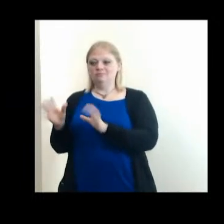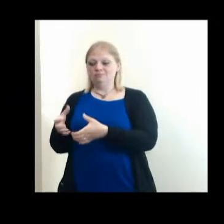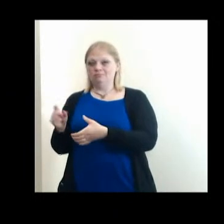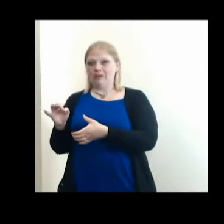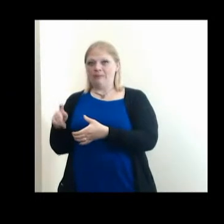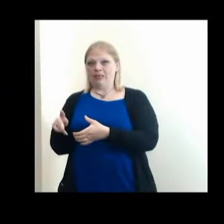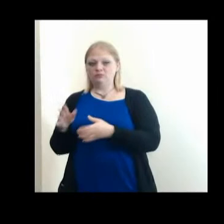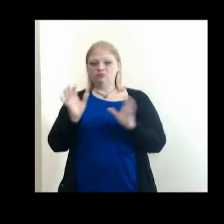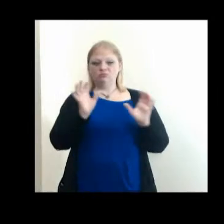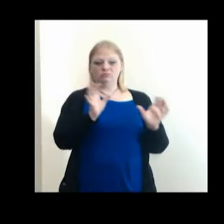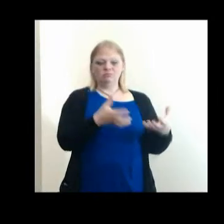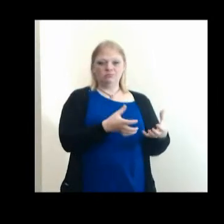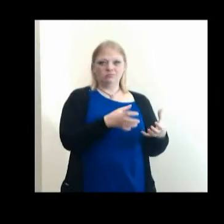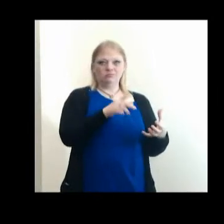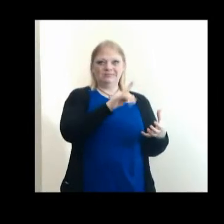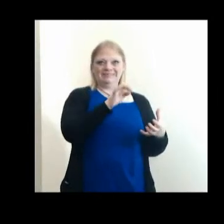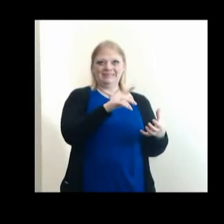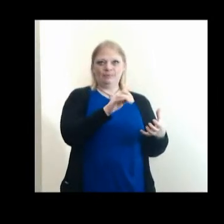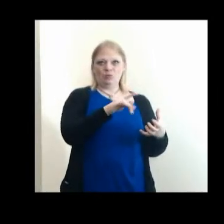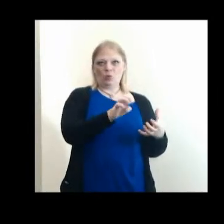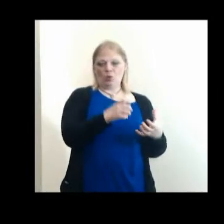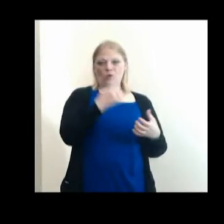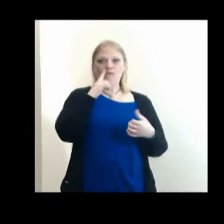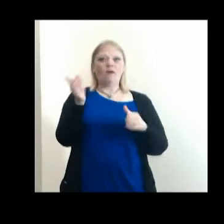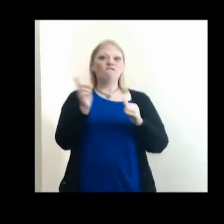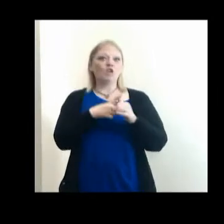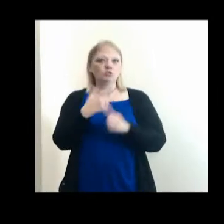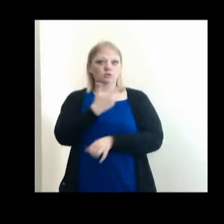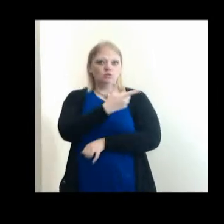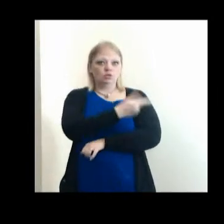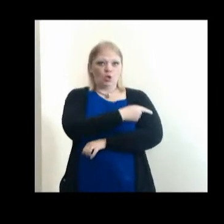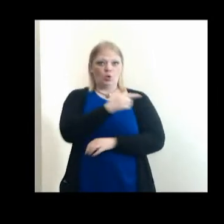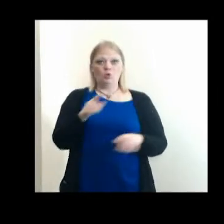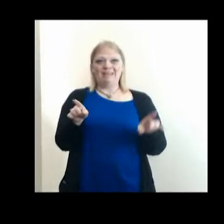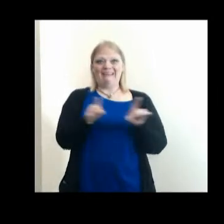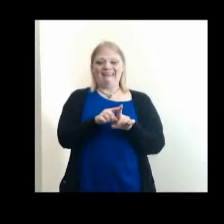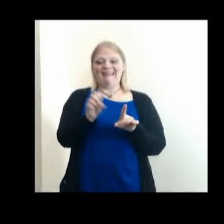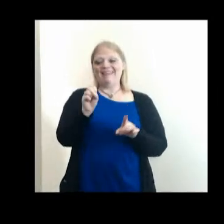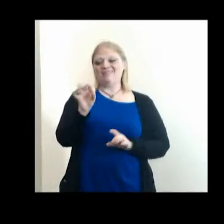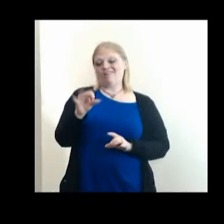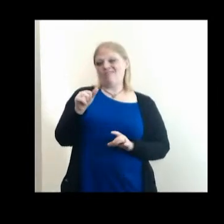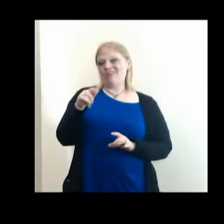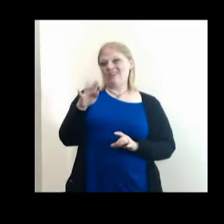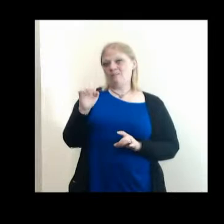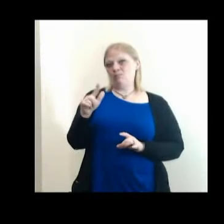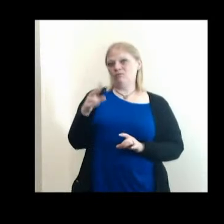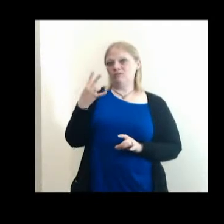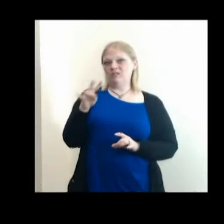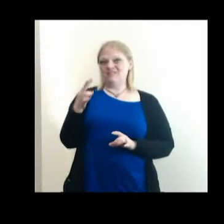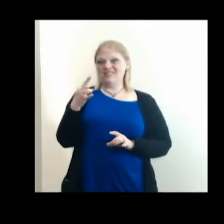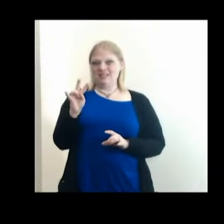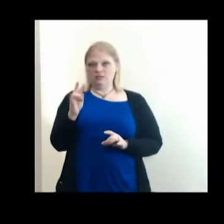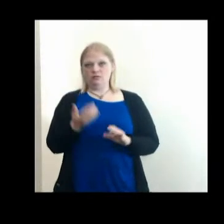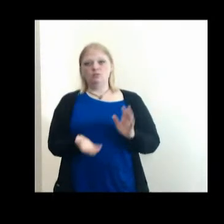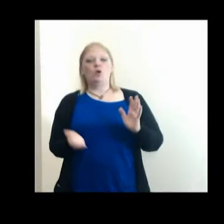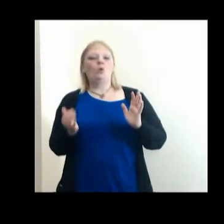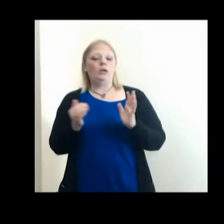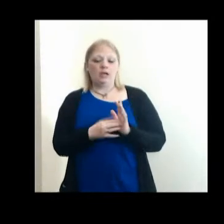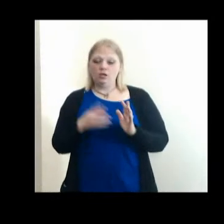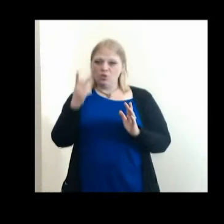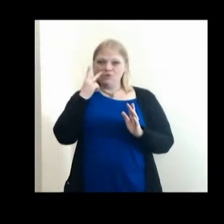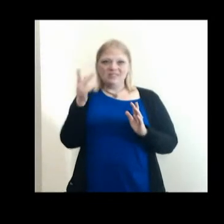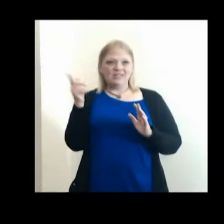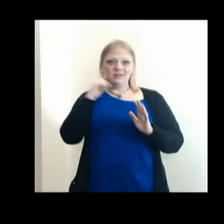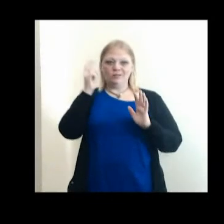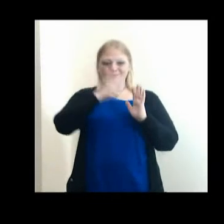been vaccinated with at least their first dose as of April 17th. So again, you've seen this chart